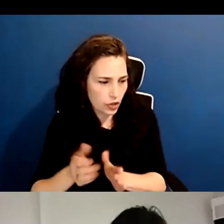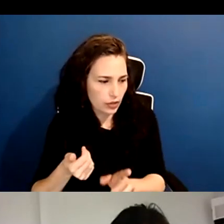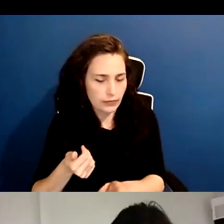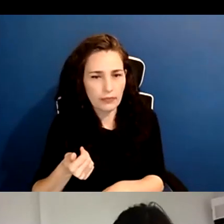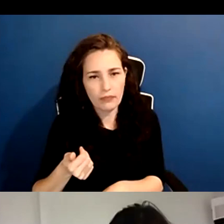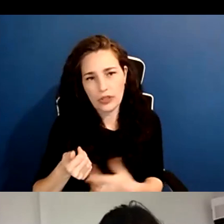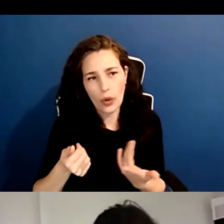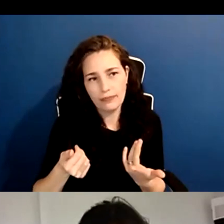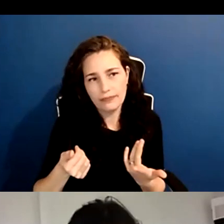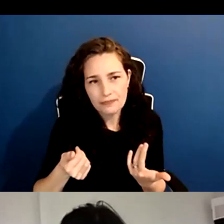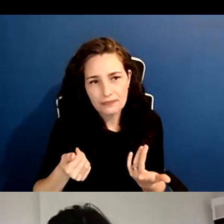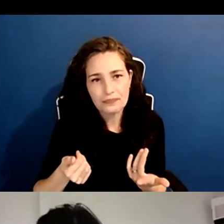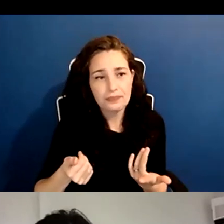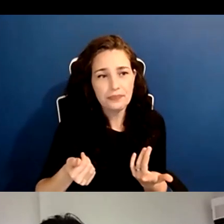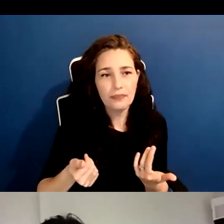budgets?